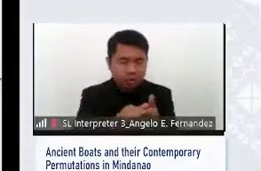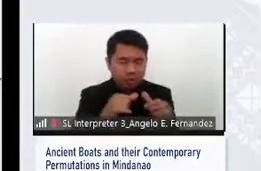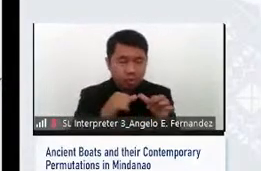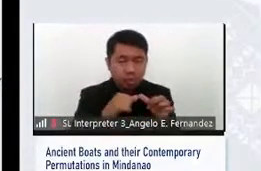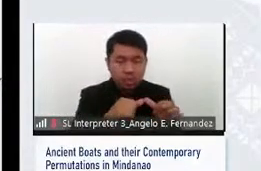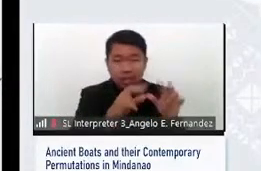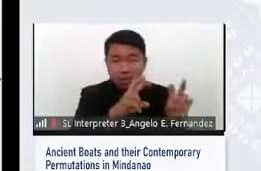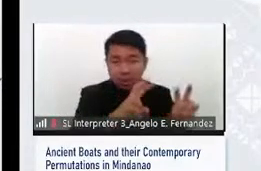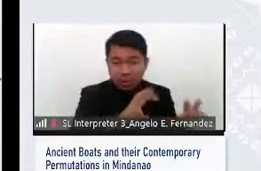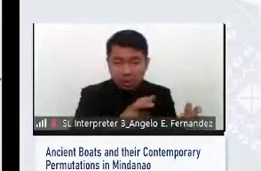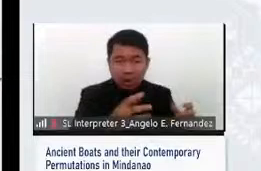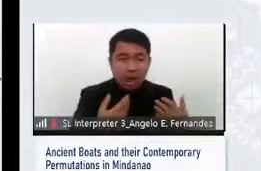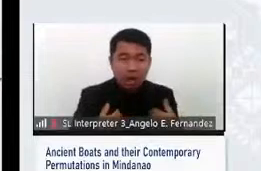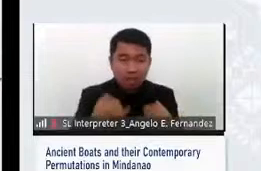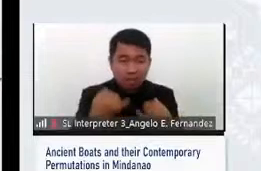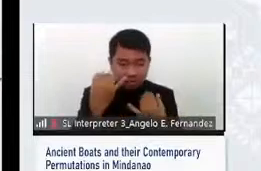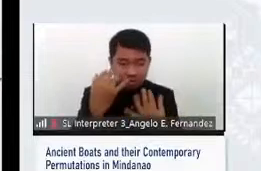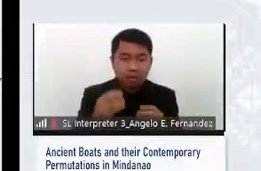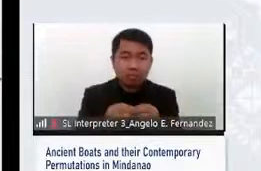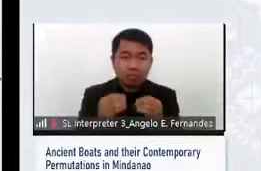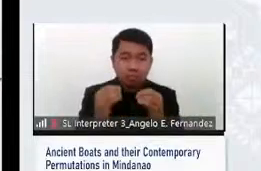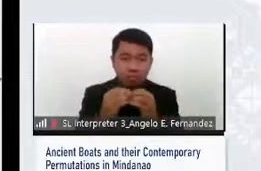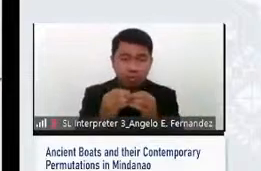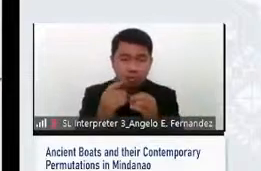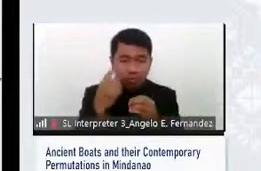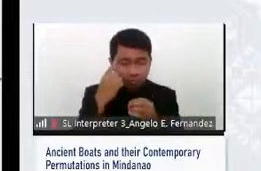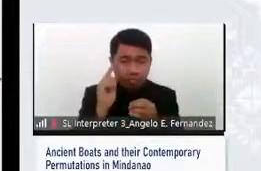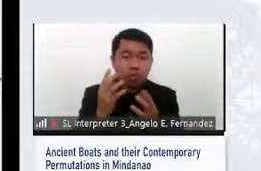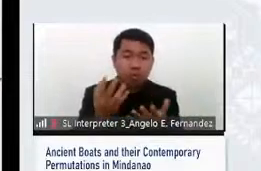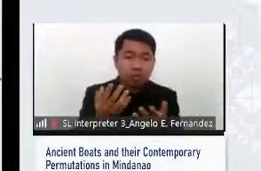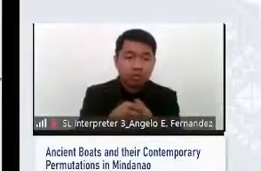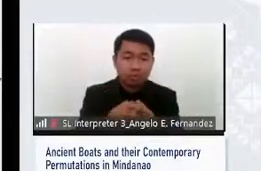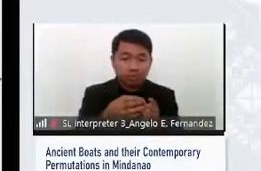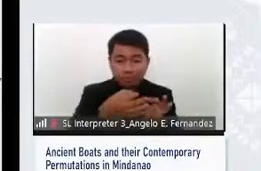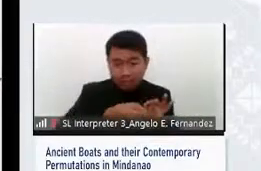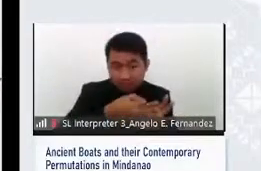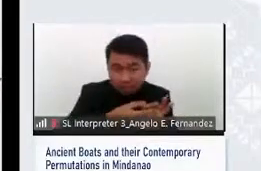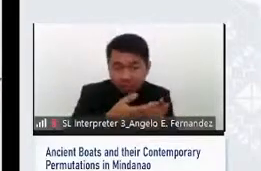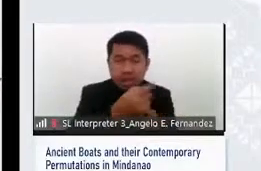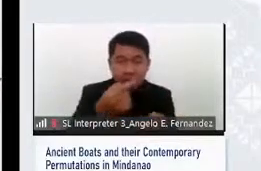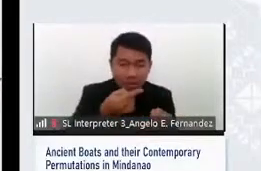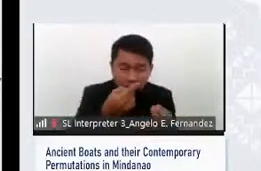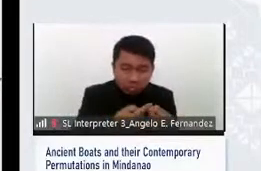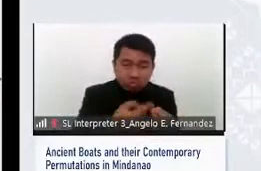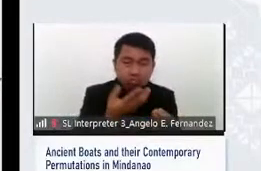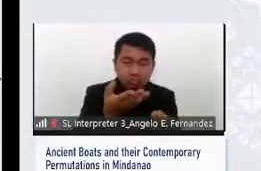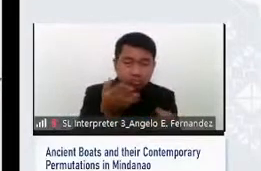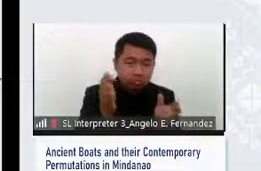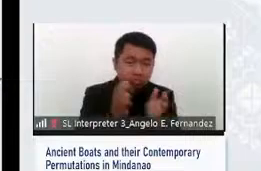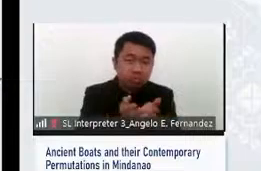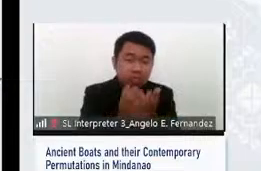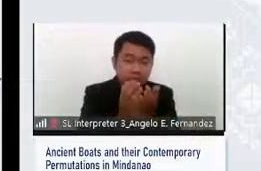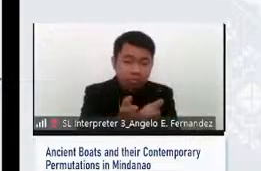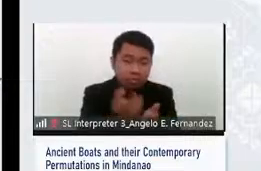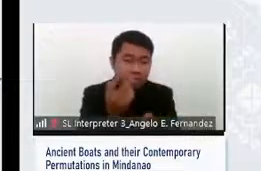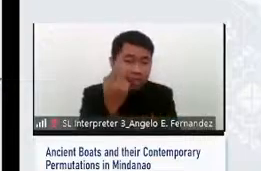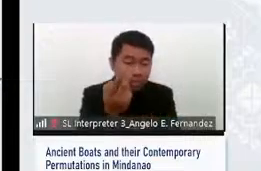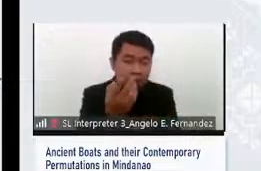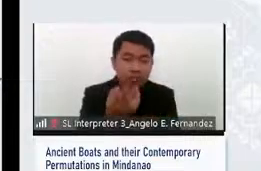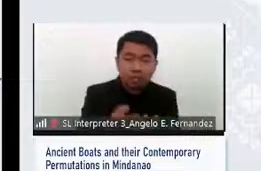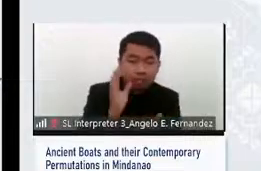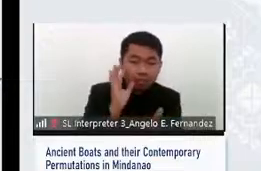data to be extracted to make definitive interpretations about the vessel. So the picture on your right shows the original Butuan